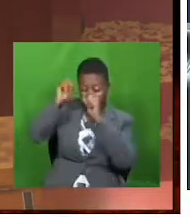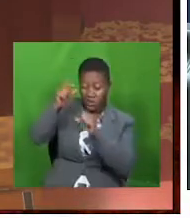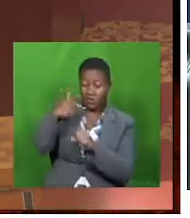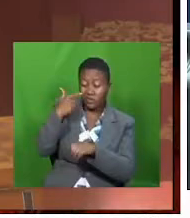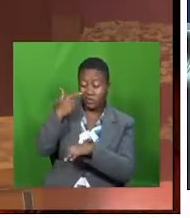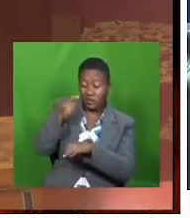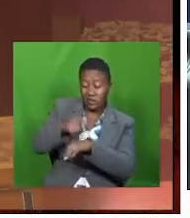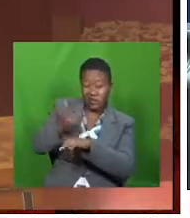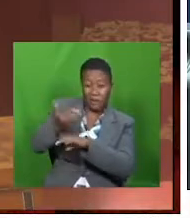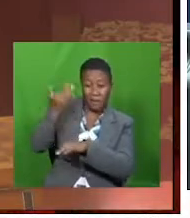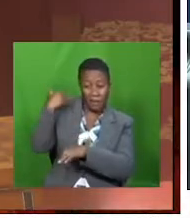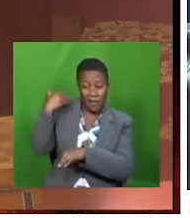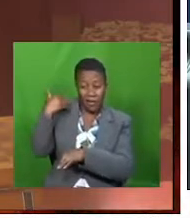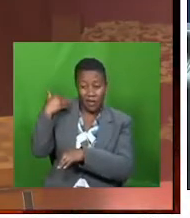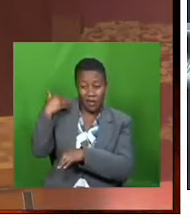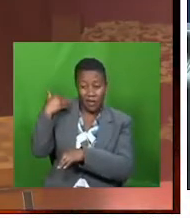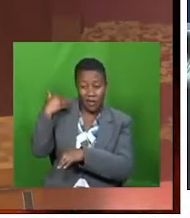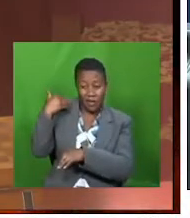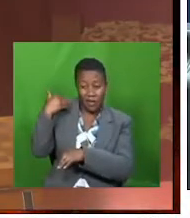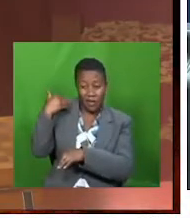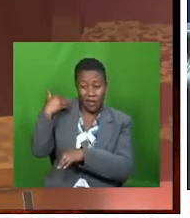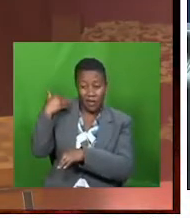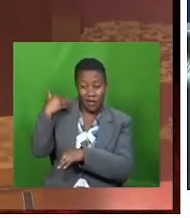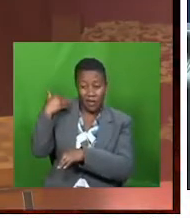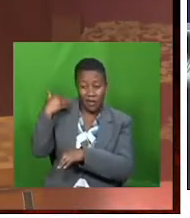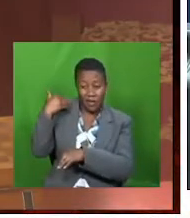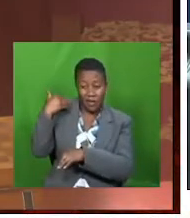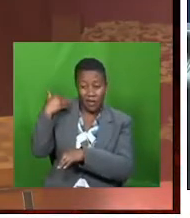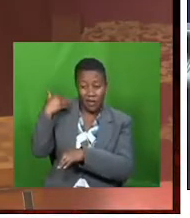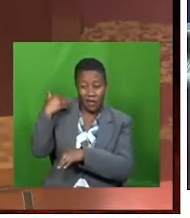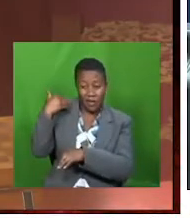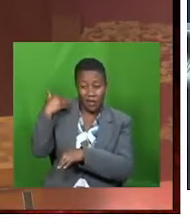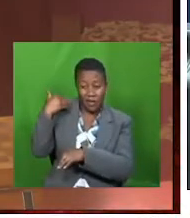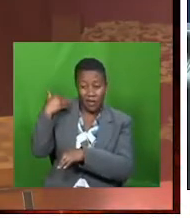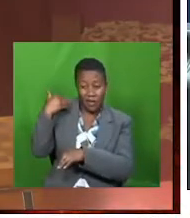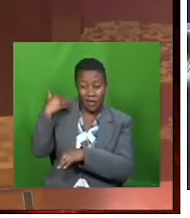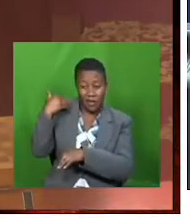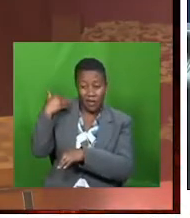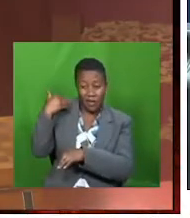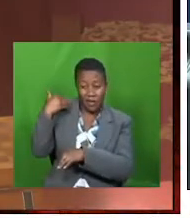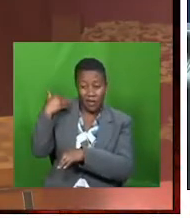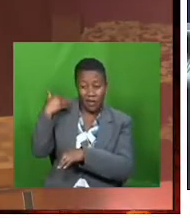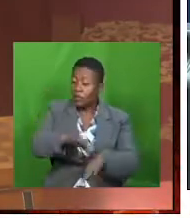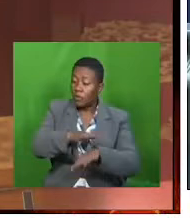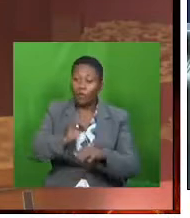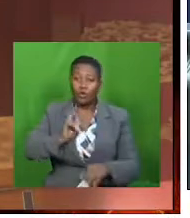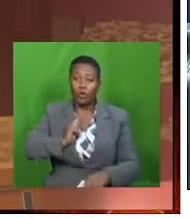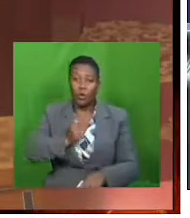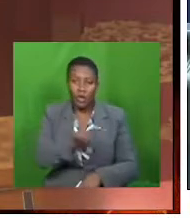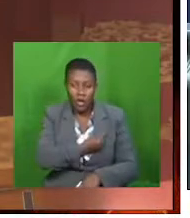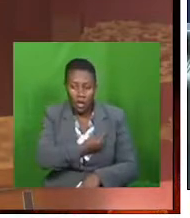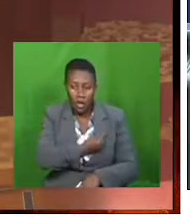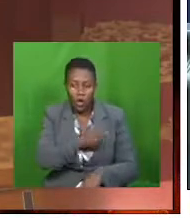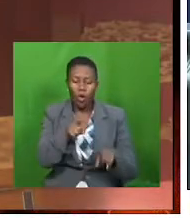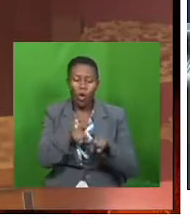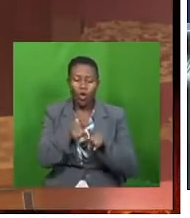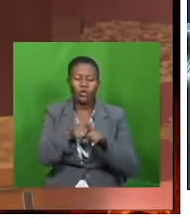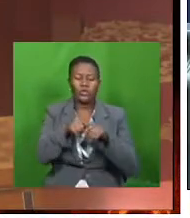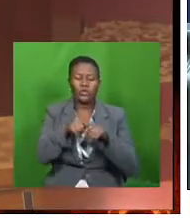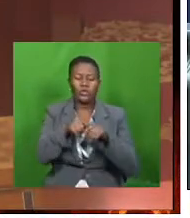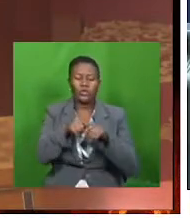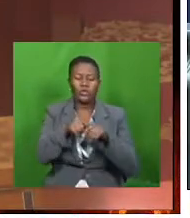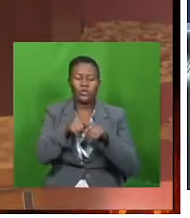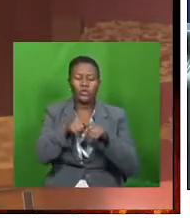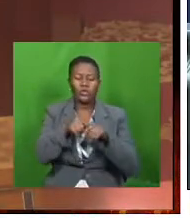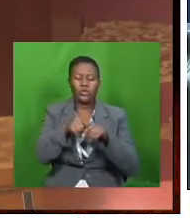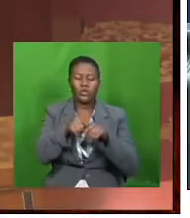aba okay ora mami fonsia me da na yen so ye da se wase wo bre ene wa da je ne Ghana for di nkomo